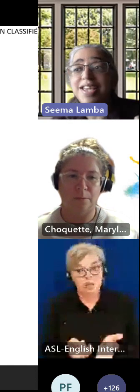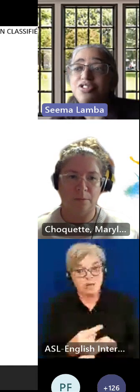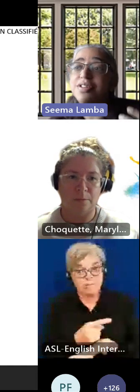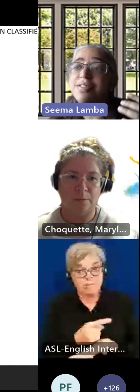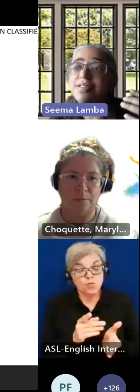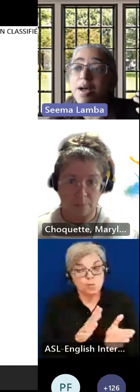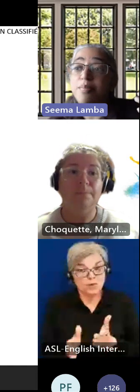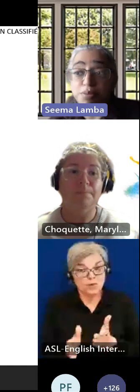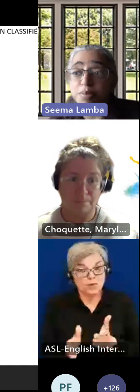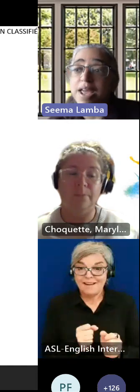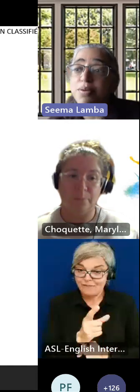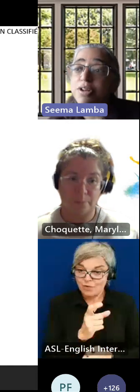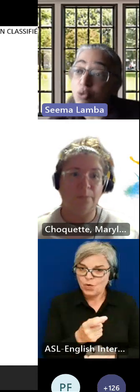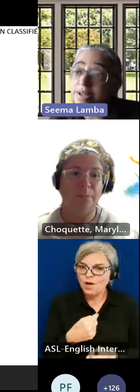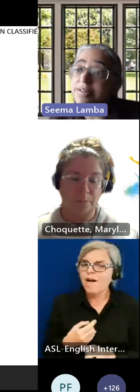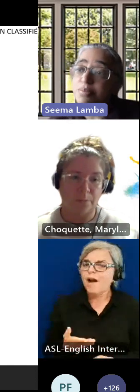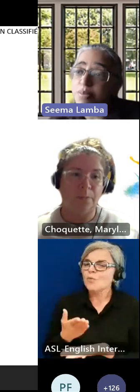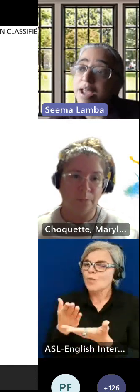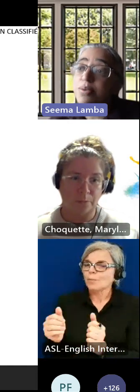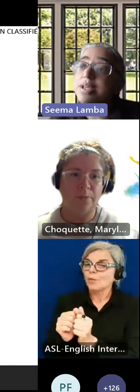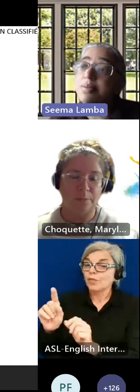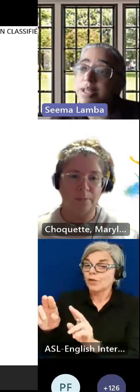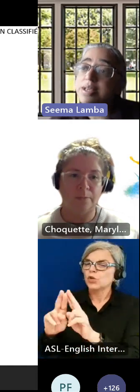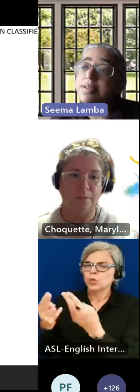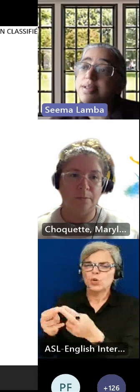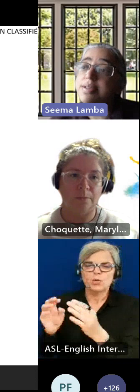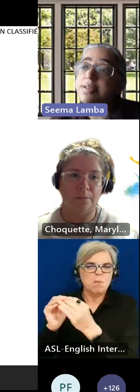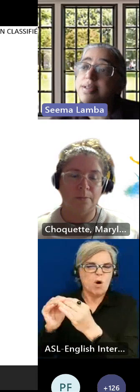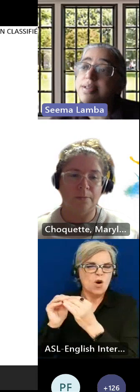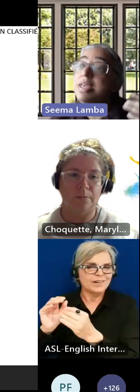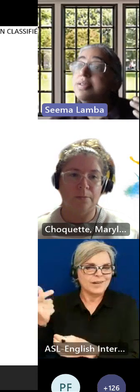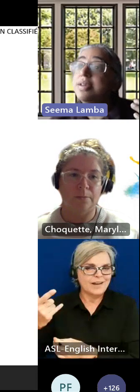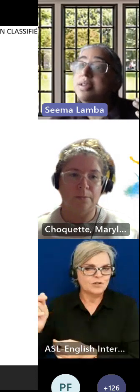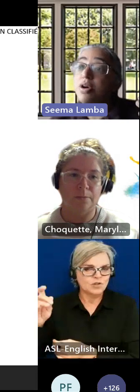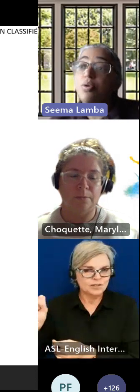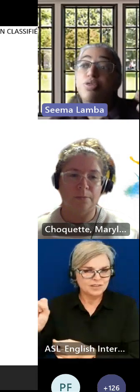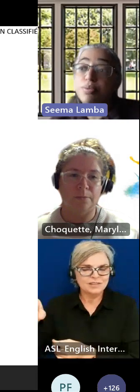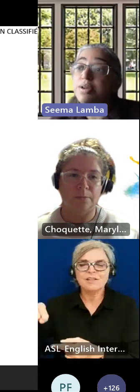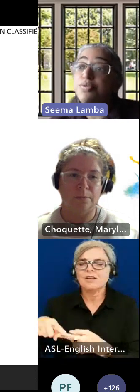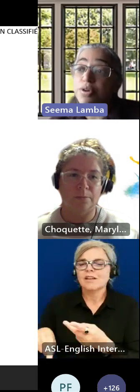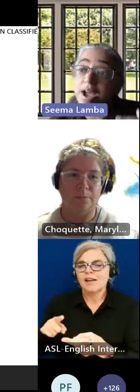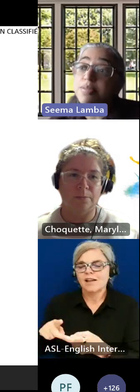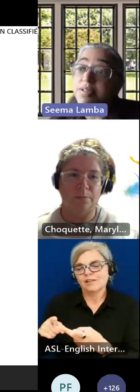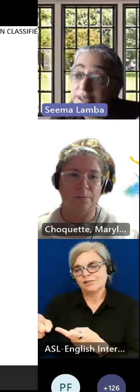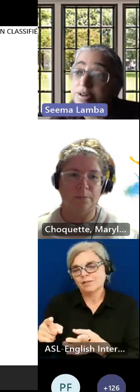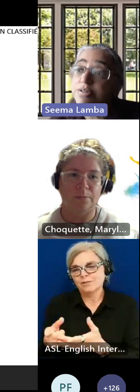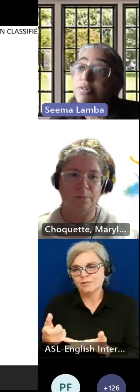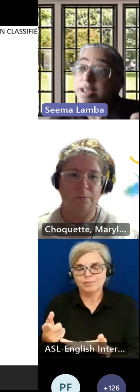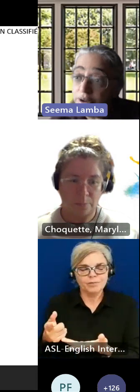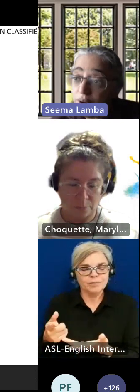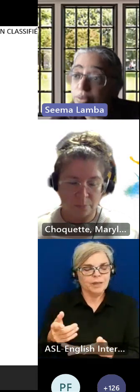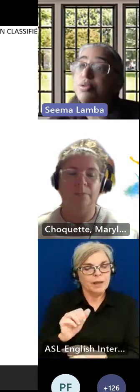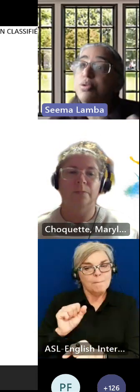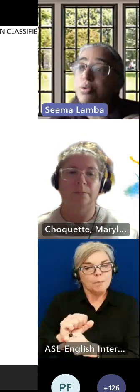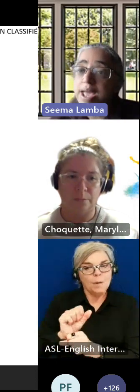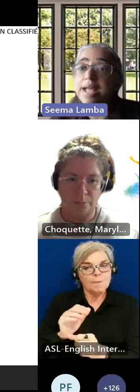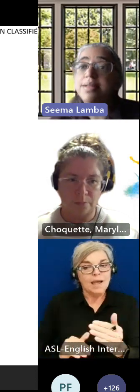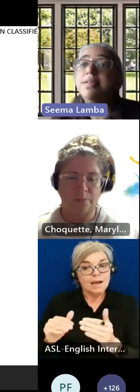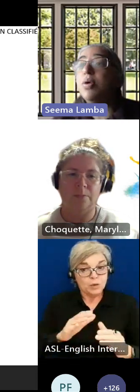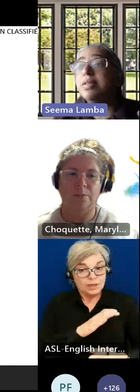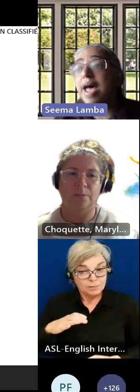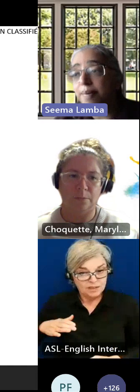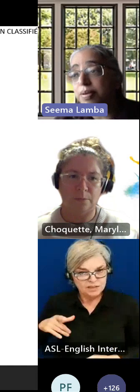with bargaining agents, joint employment equity committees, that they meet 3 to 4 times a year, so they can go